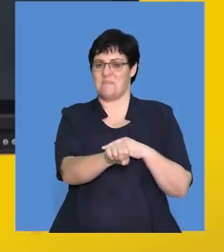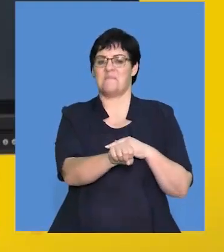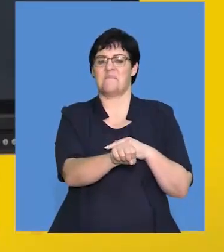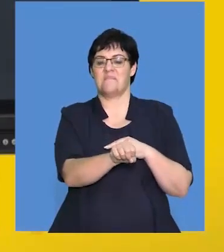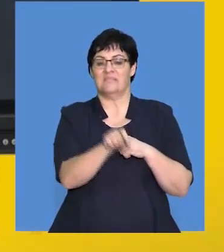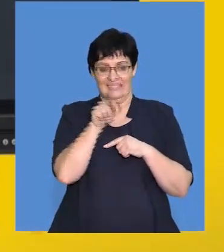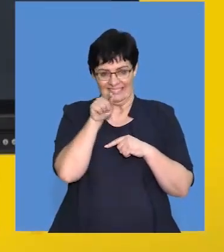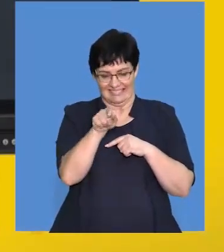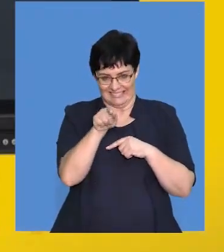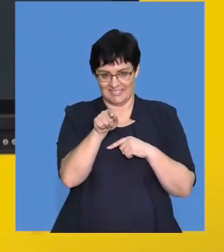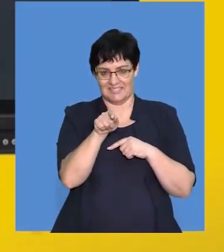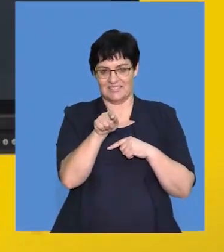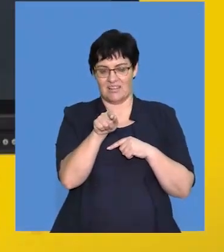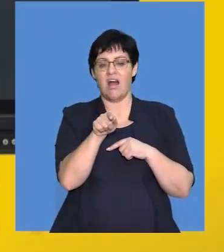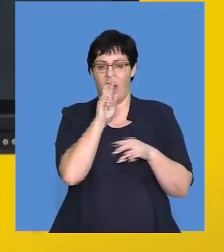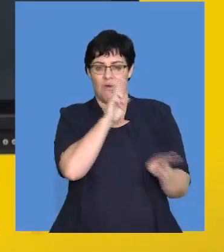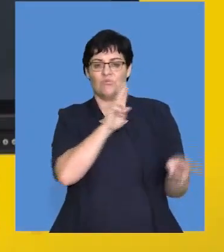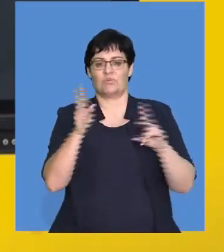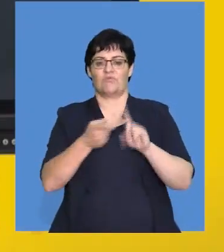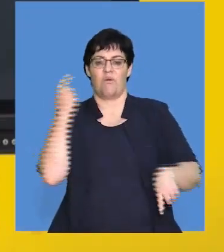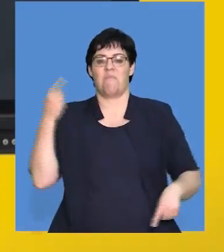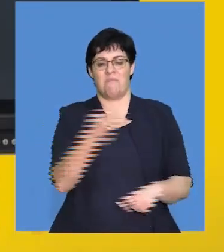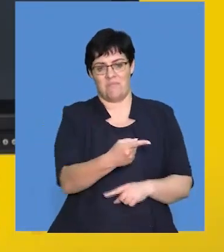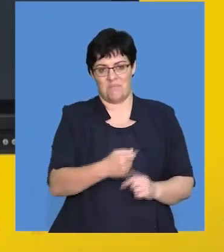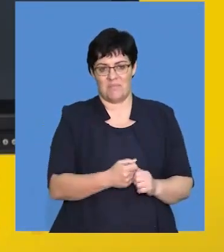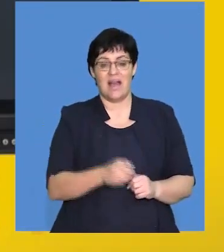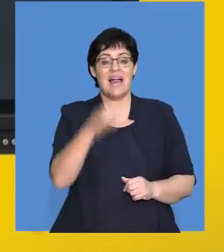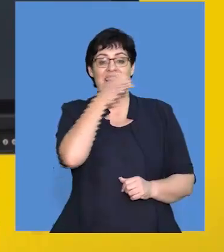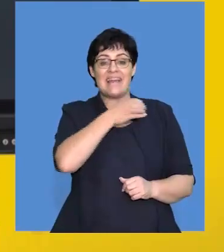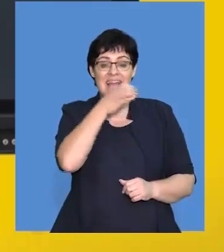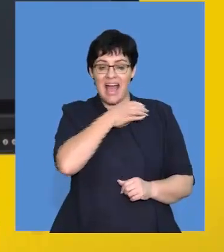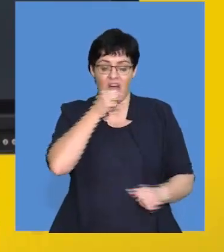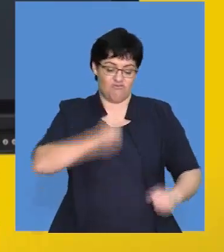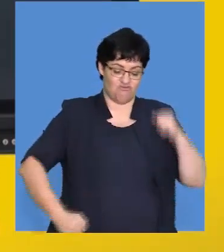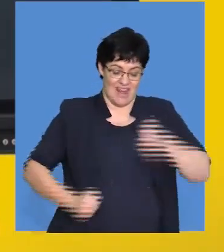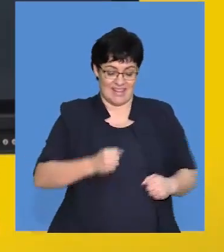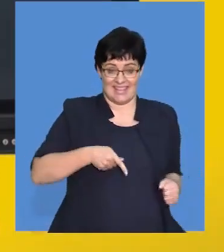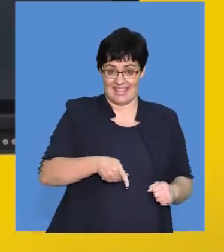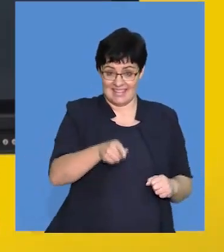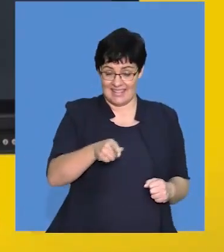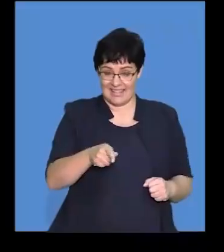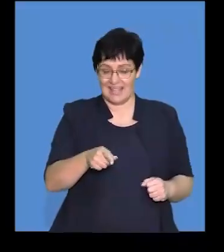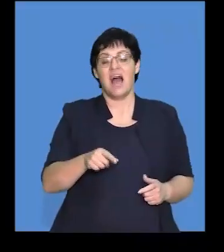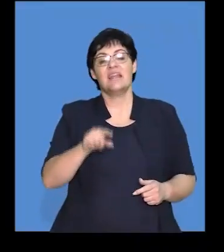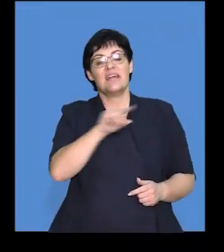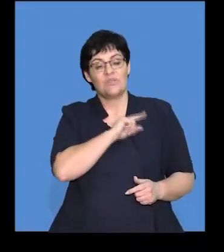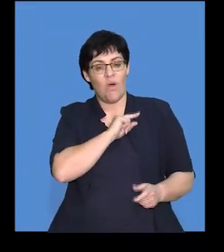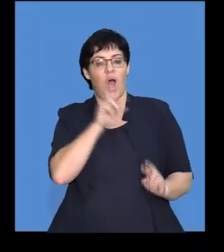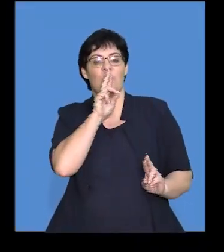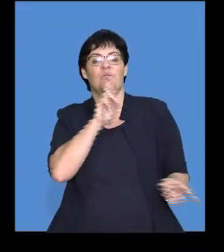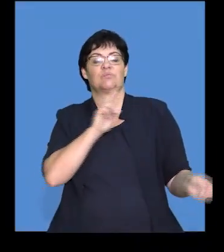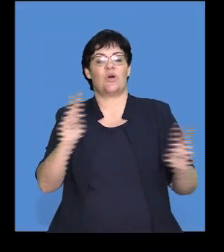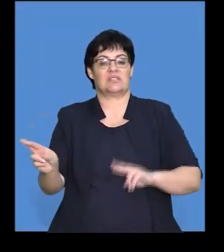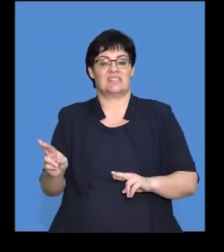that this is where you get your response from. The liquor is running. That is why our response